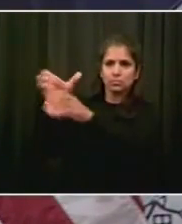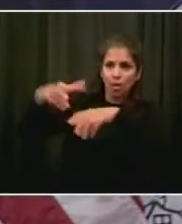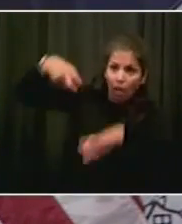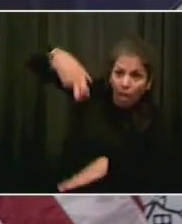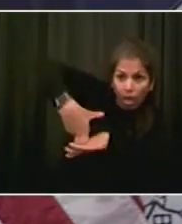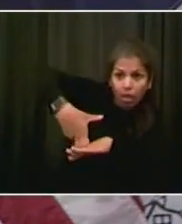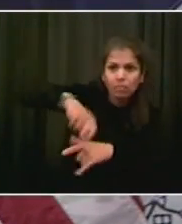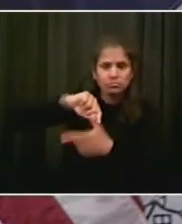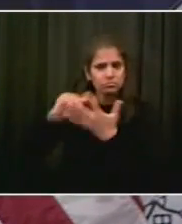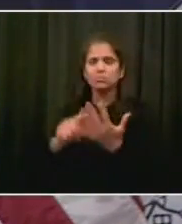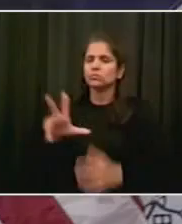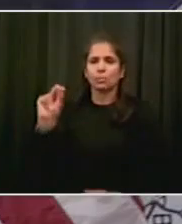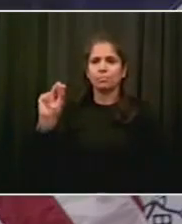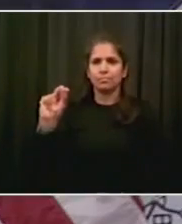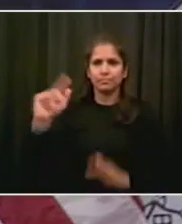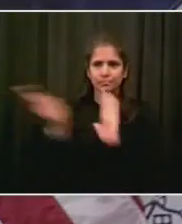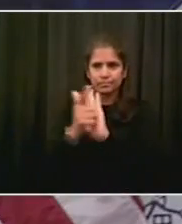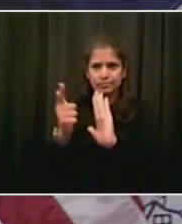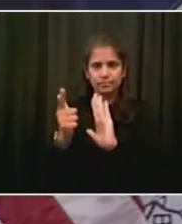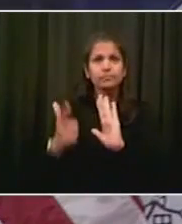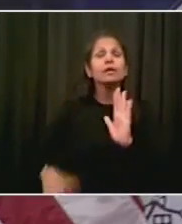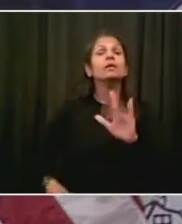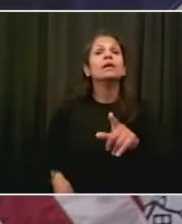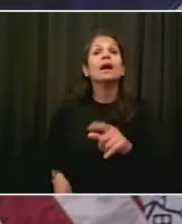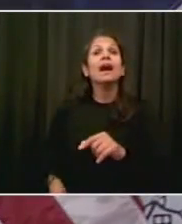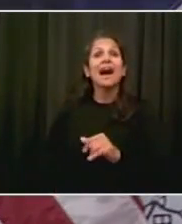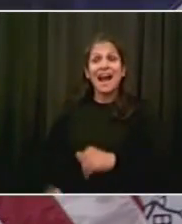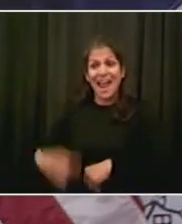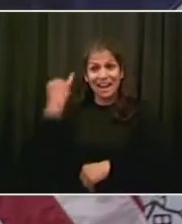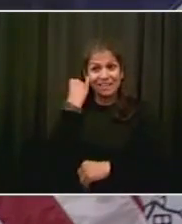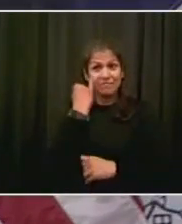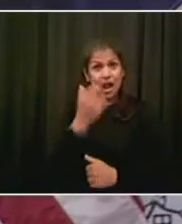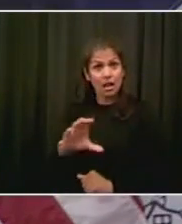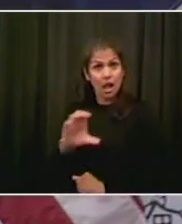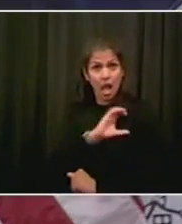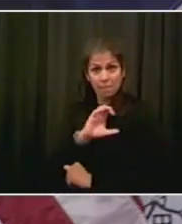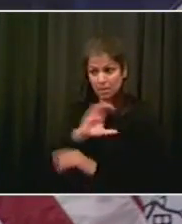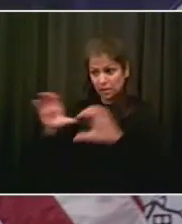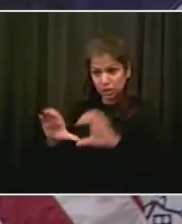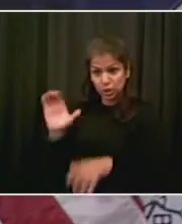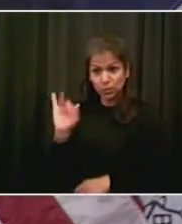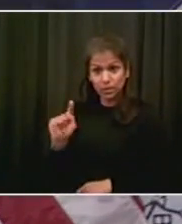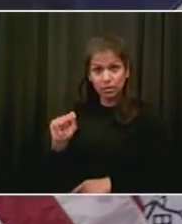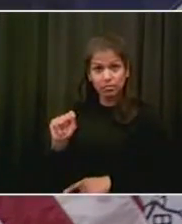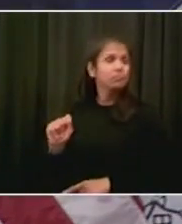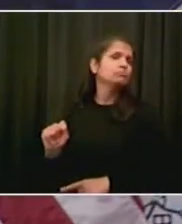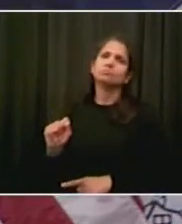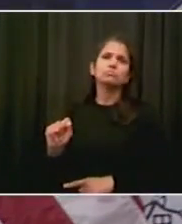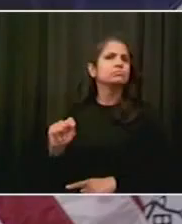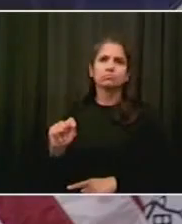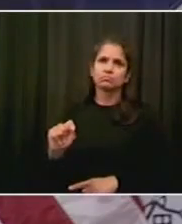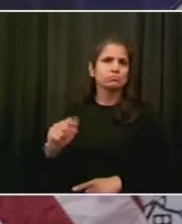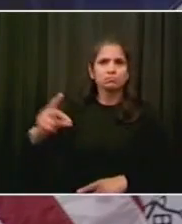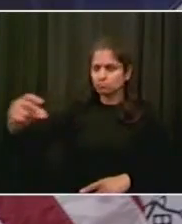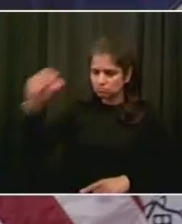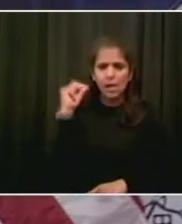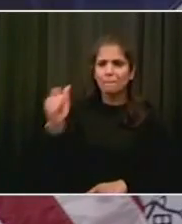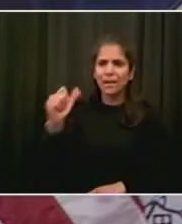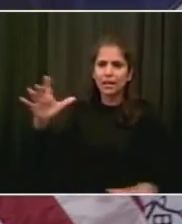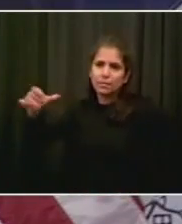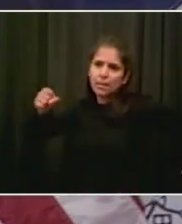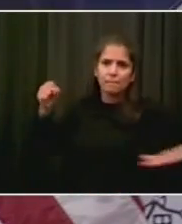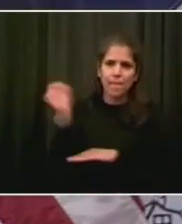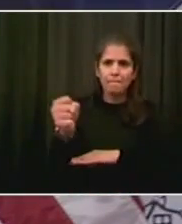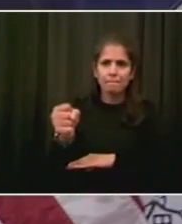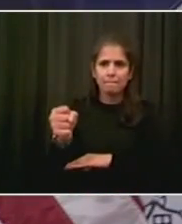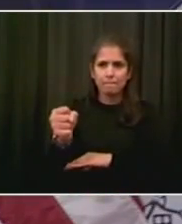the past. Very fast, immediate disciplinary action, the suspension within hours and the beginning of the